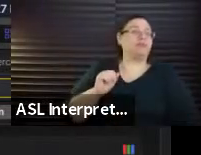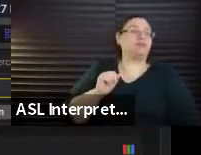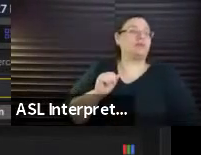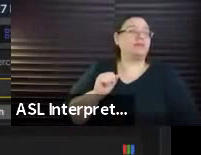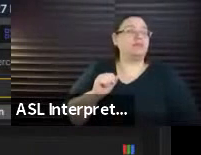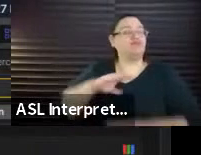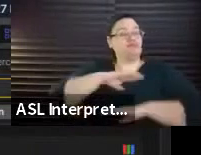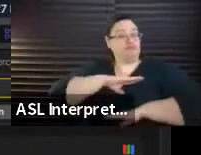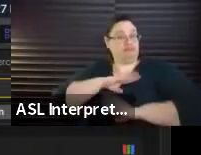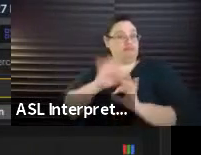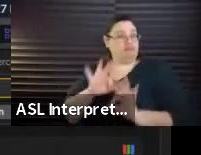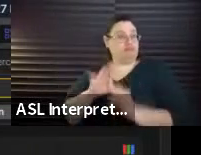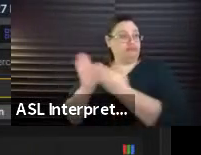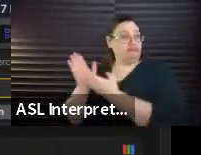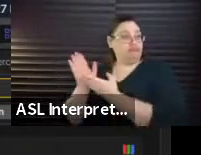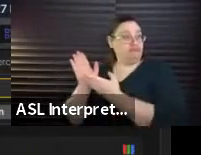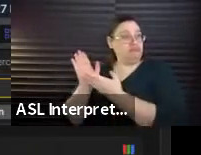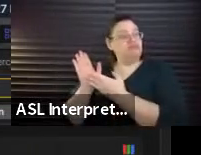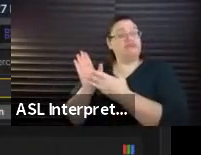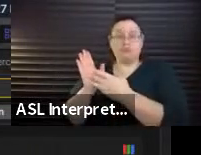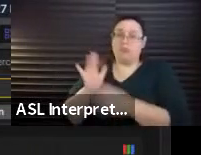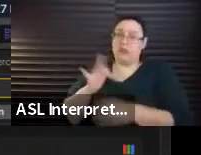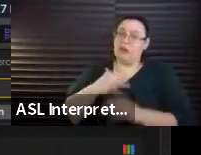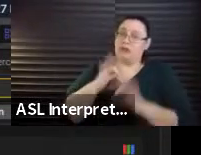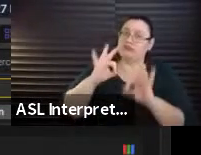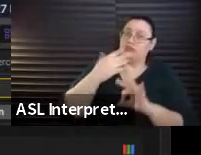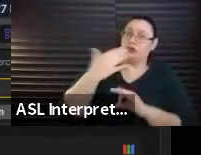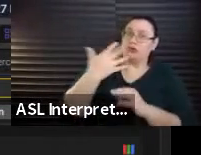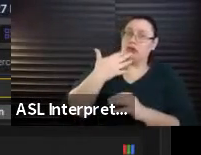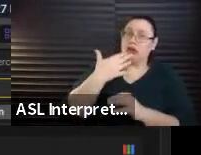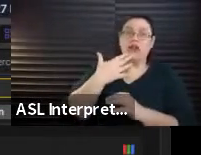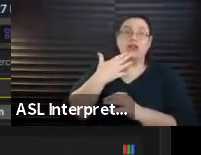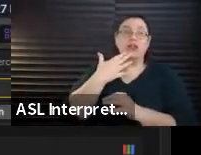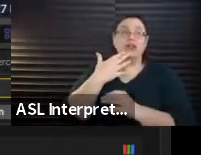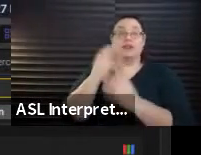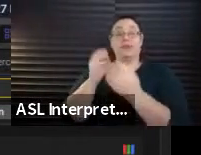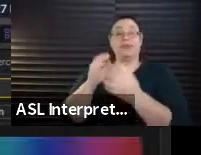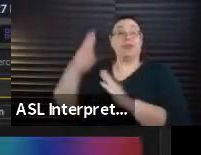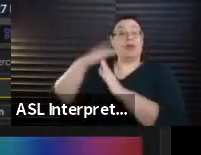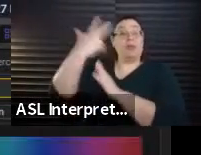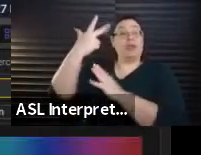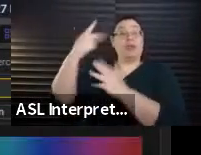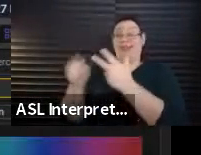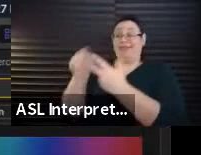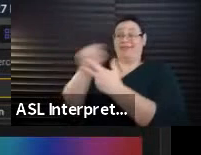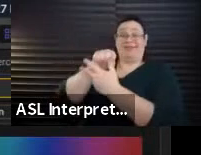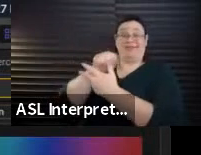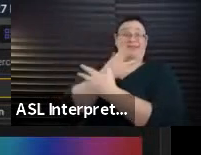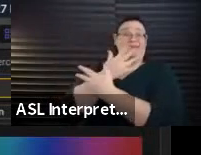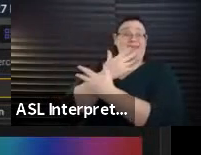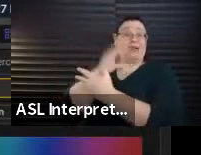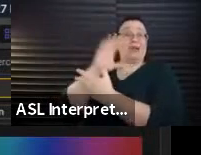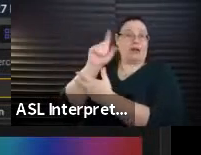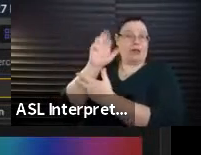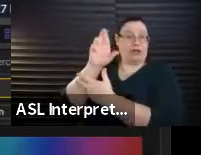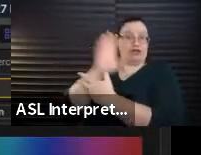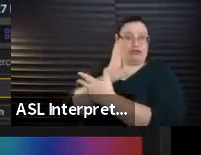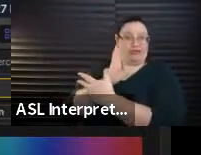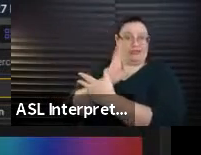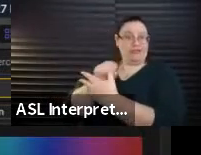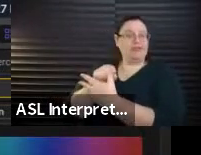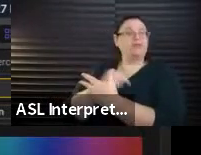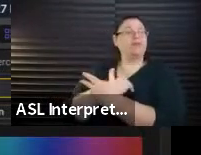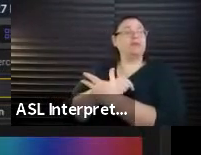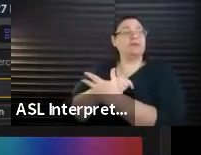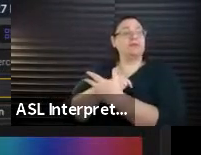where we're going to land here. This feels like a solid amount of color. And now we're going to go into the color pane, where we have, once again, the